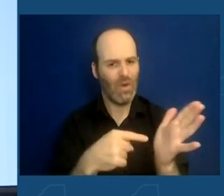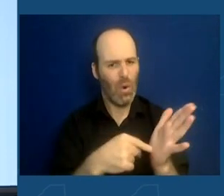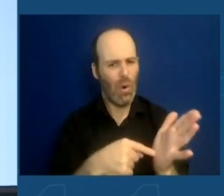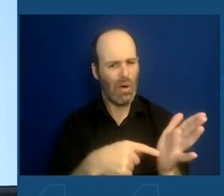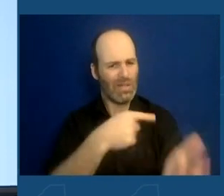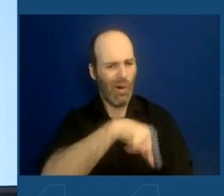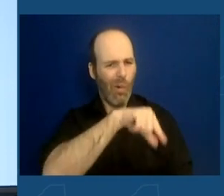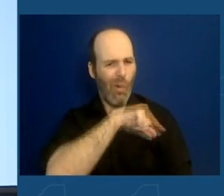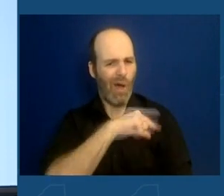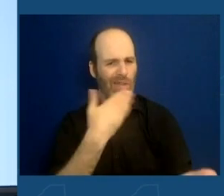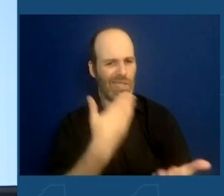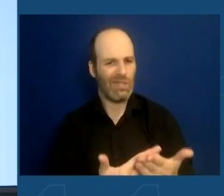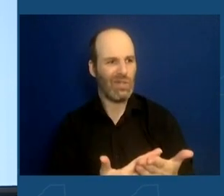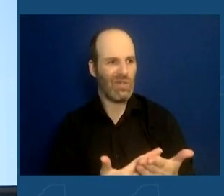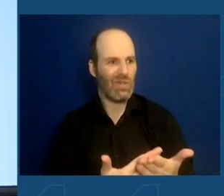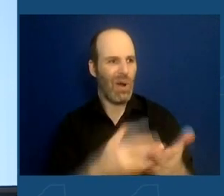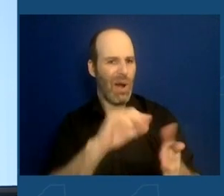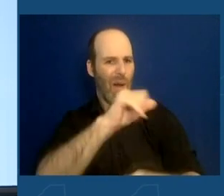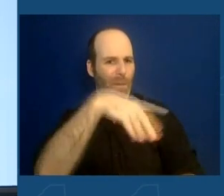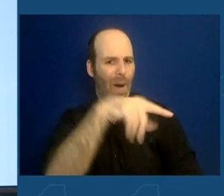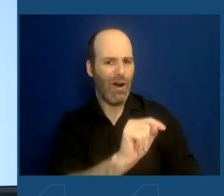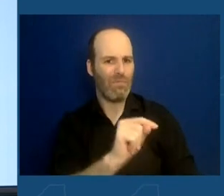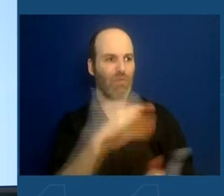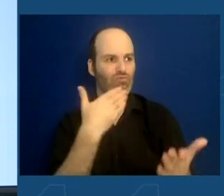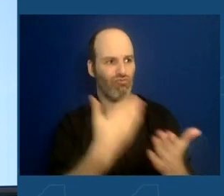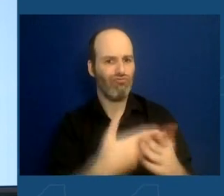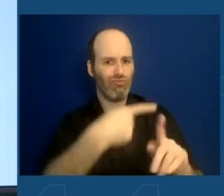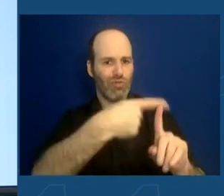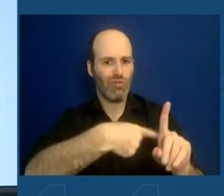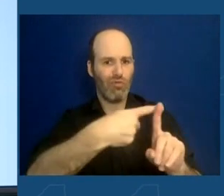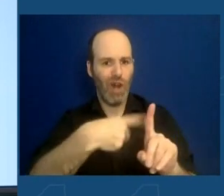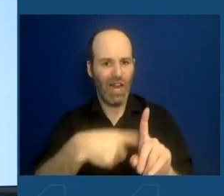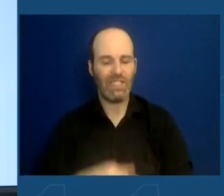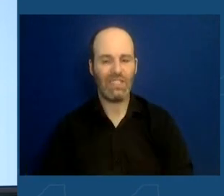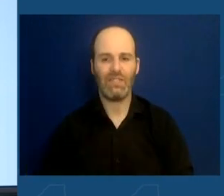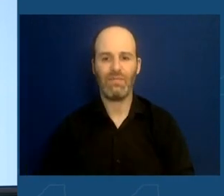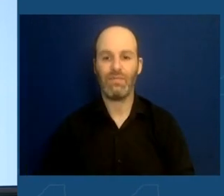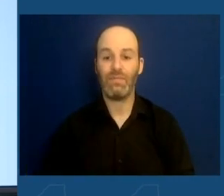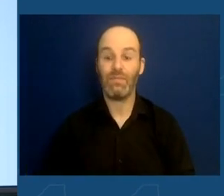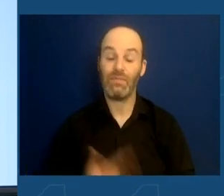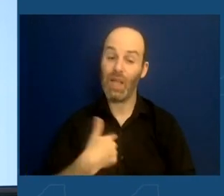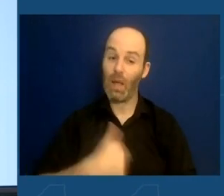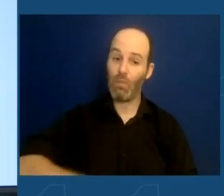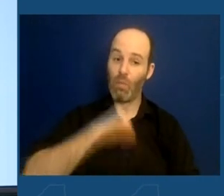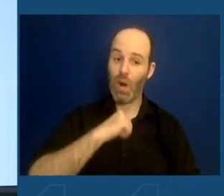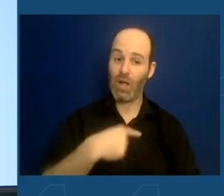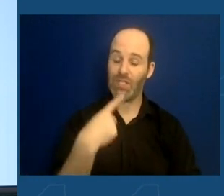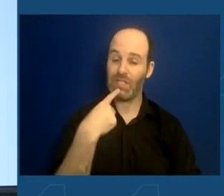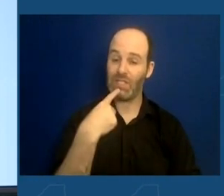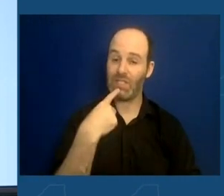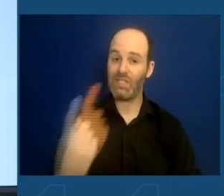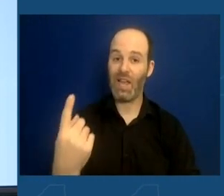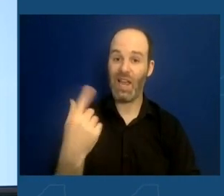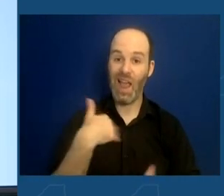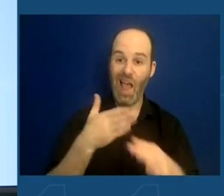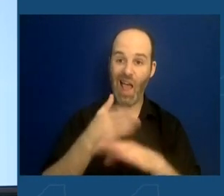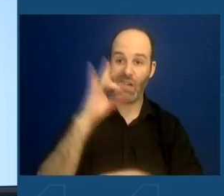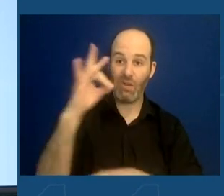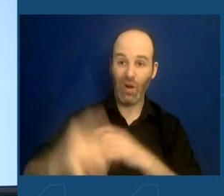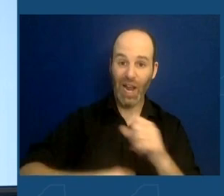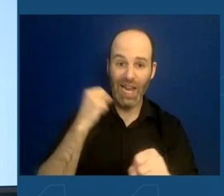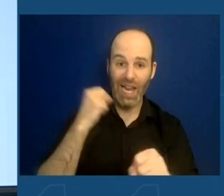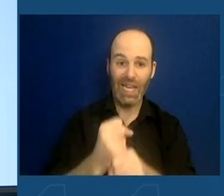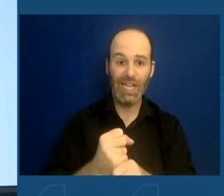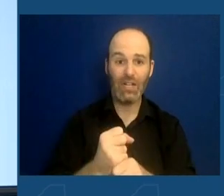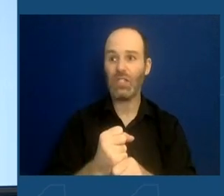a good quality apartment and at a reasonable rate. And I'm proud to say that after 8 years of hearing who's going to live